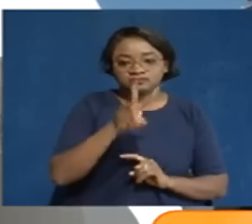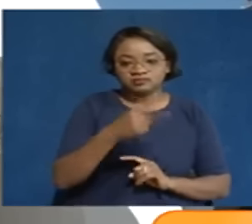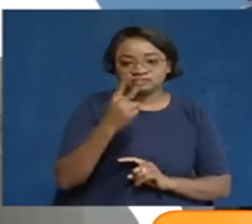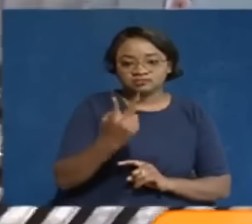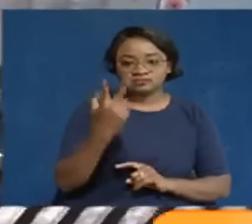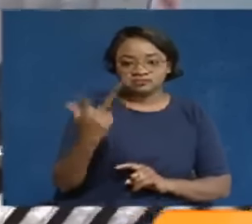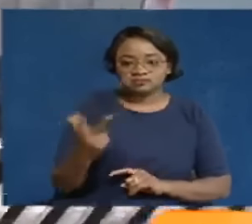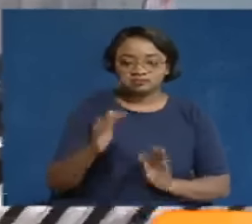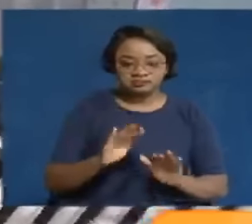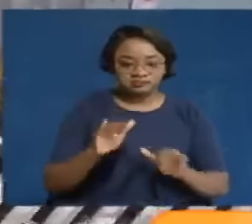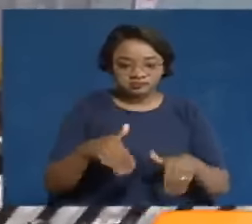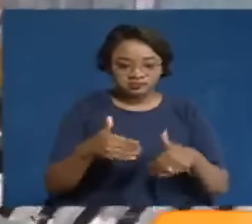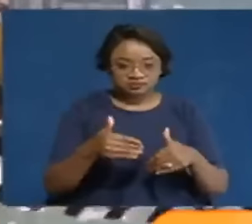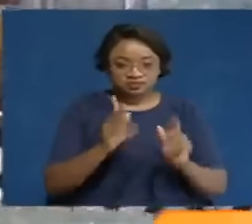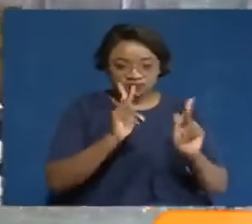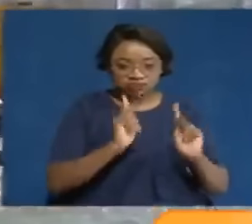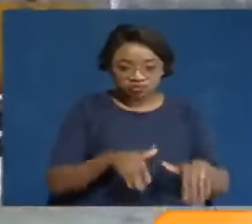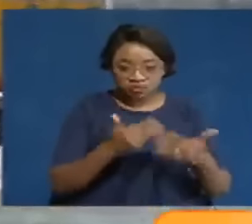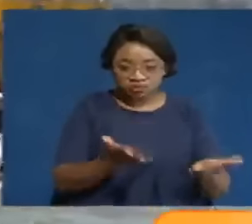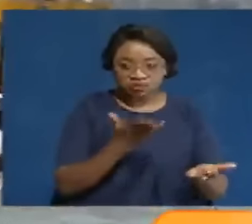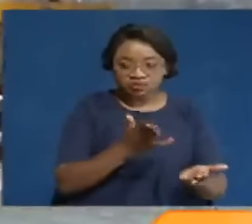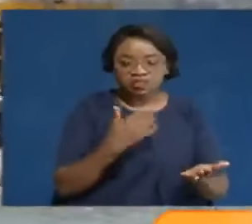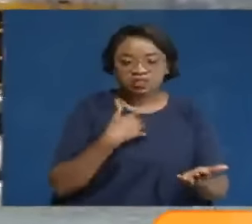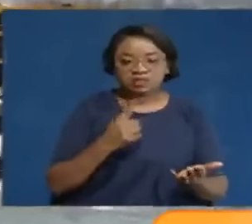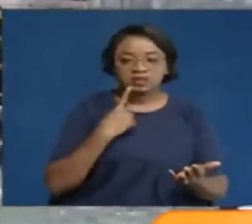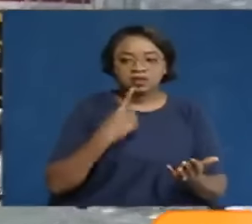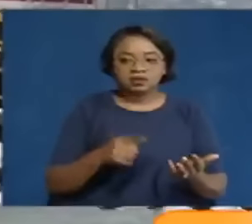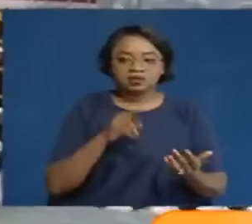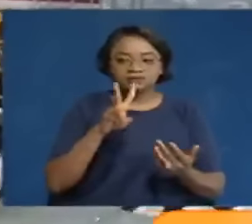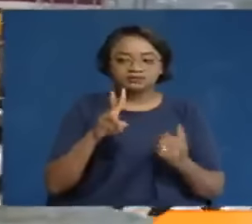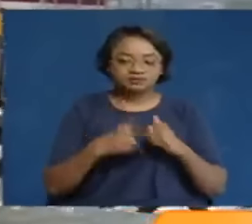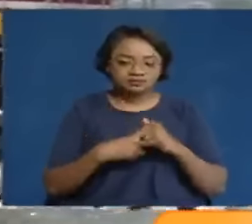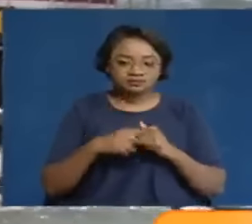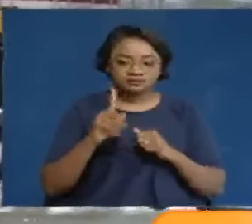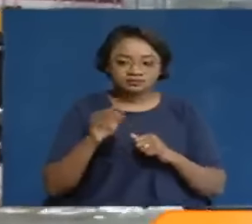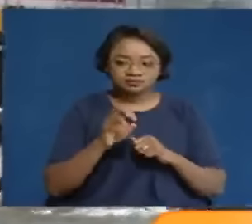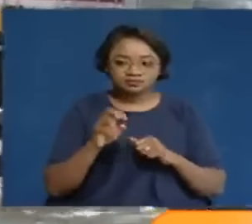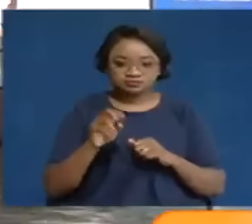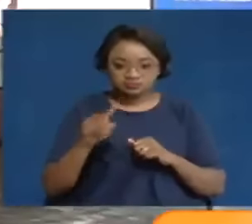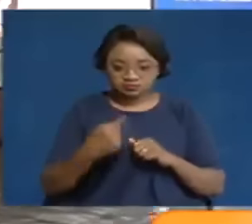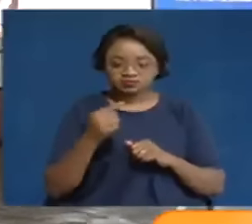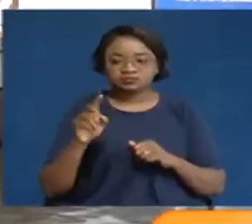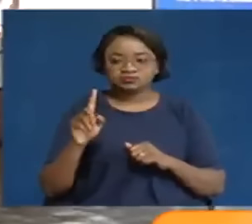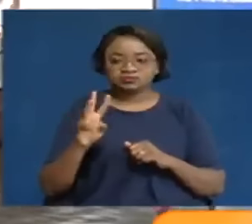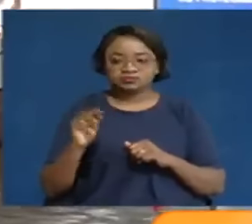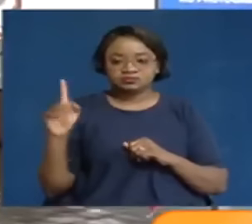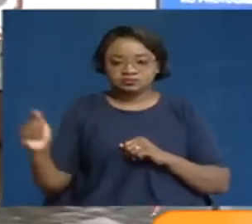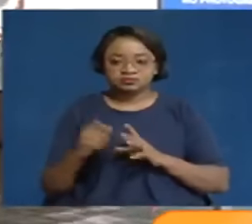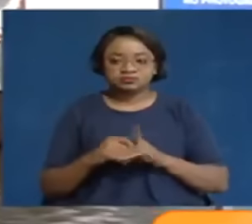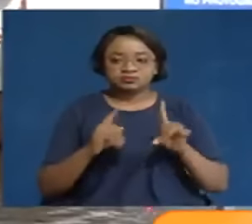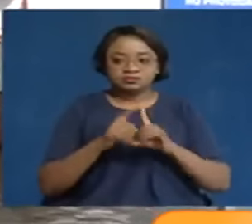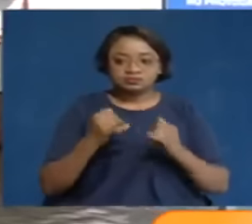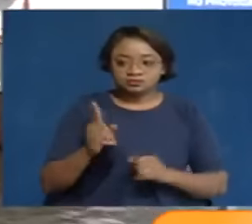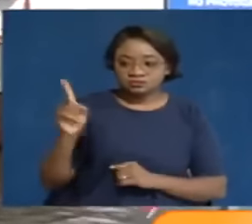Kisumu port had a cargo throughput of 127,000 metric tons. The entry of MV Uhuru 2